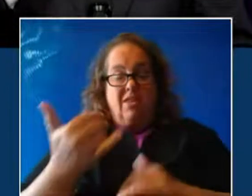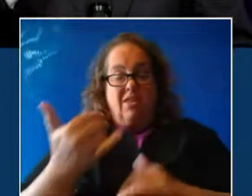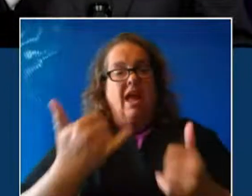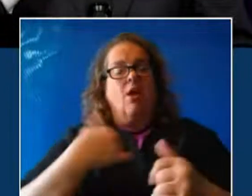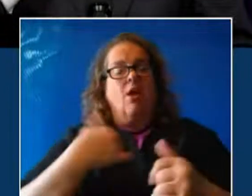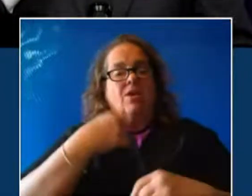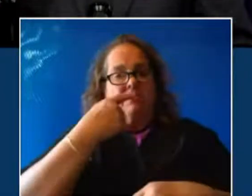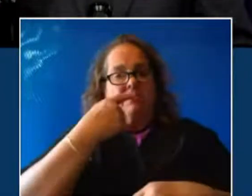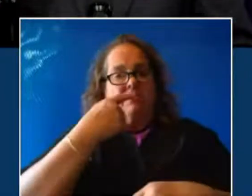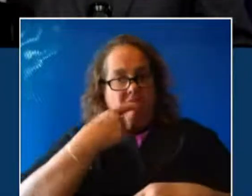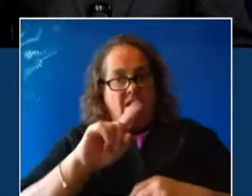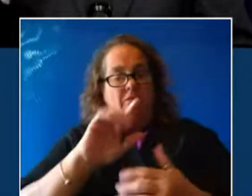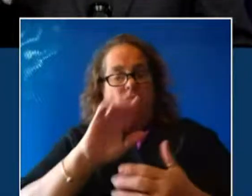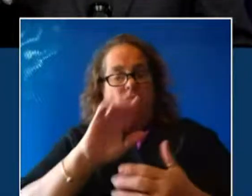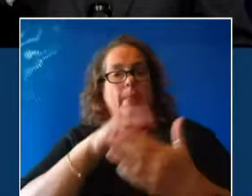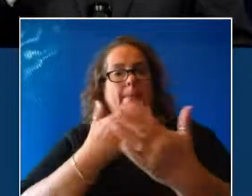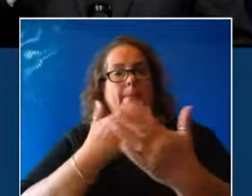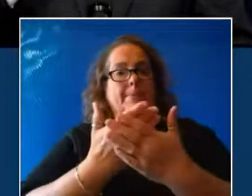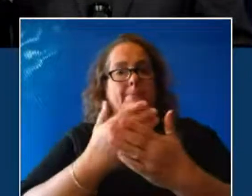the